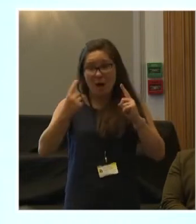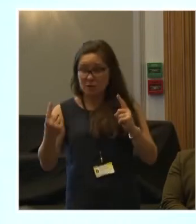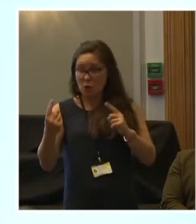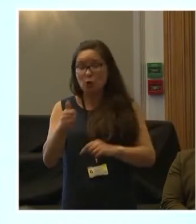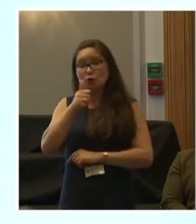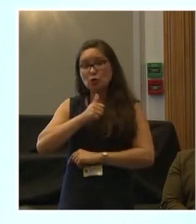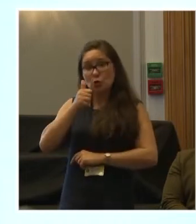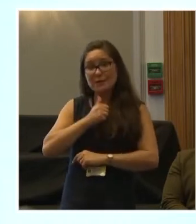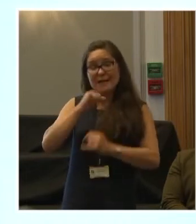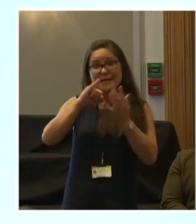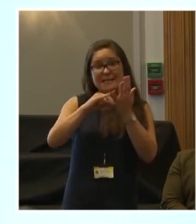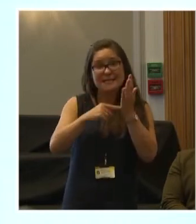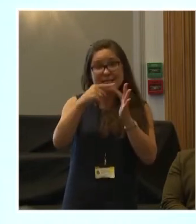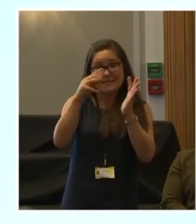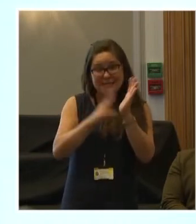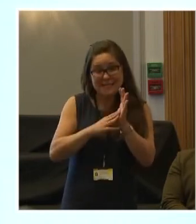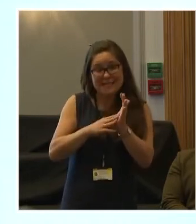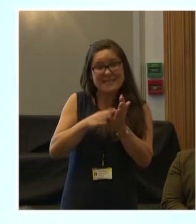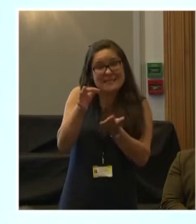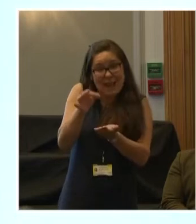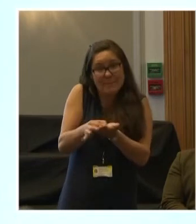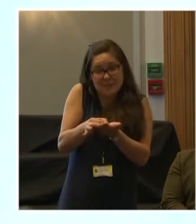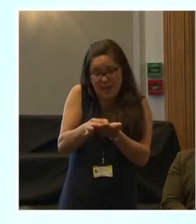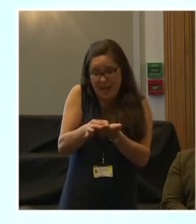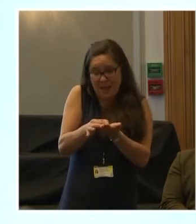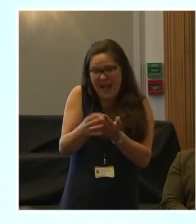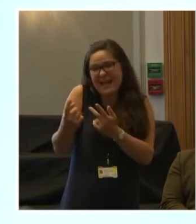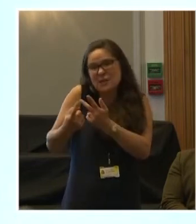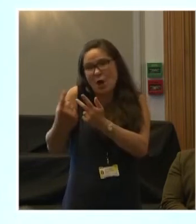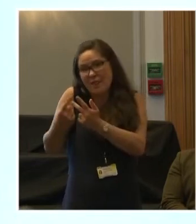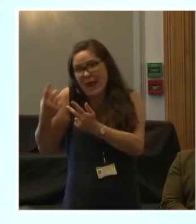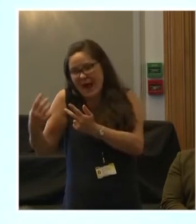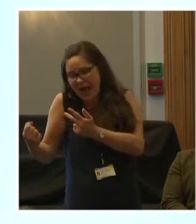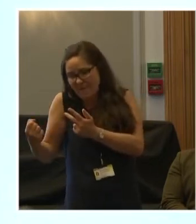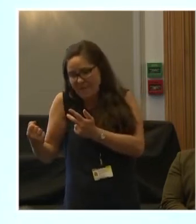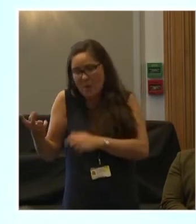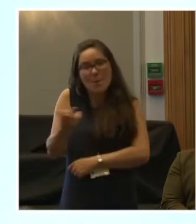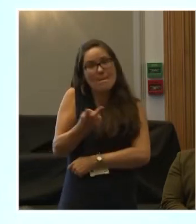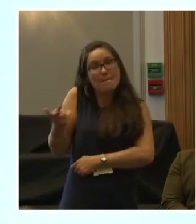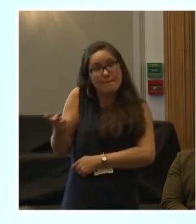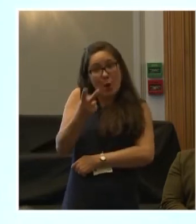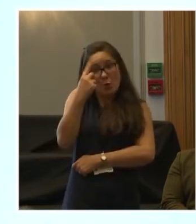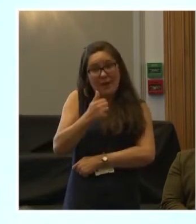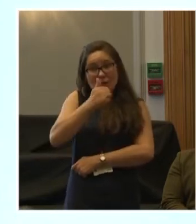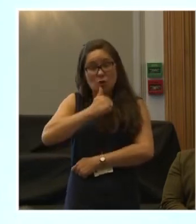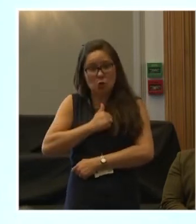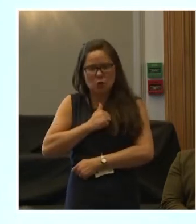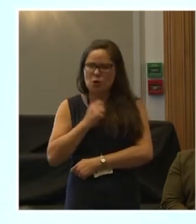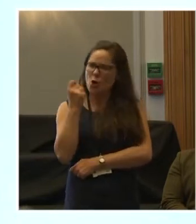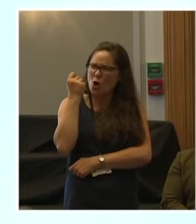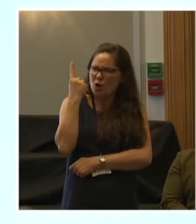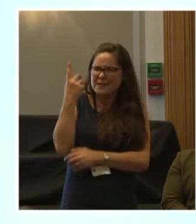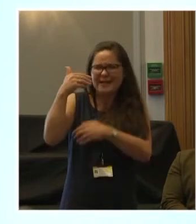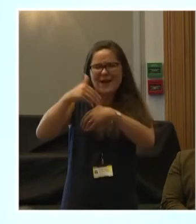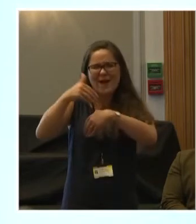one using zebrafish, so that both can be used to increase the understanding of the effects of the disease-causing